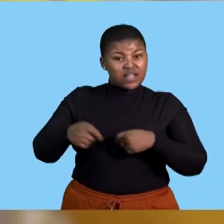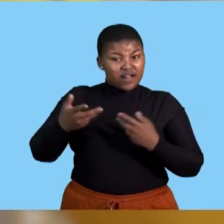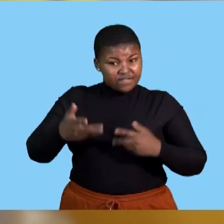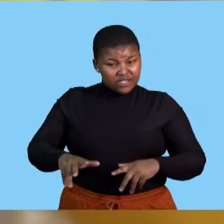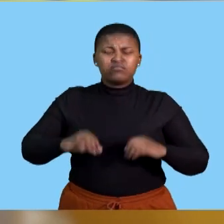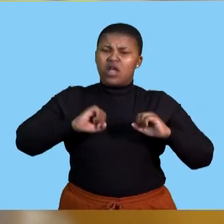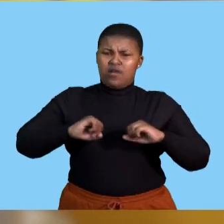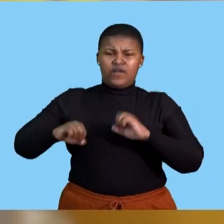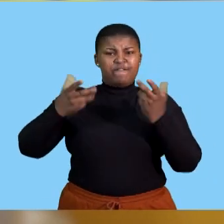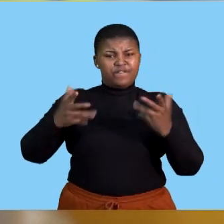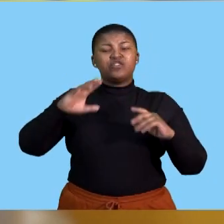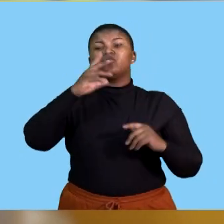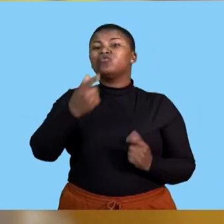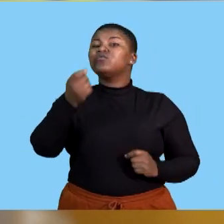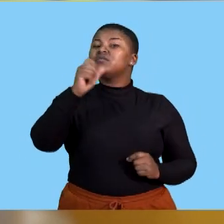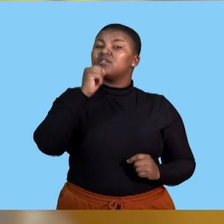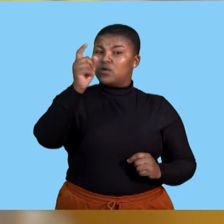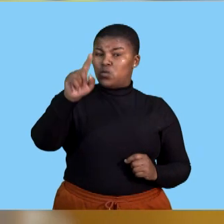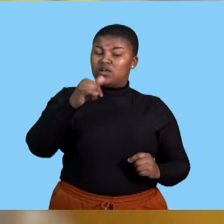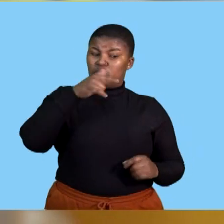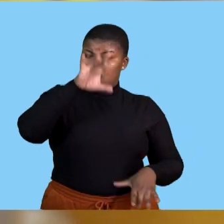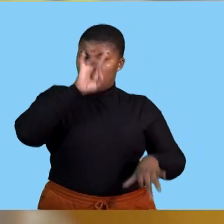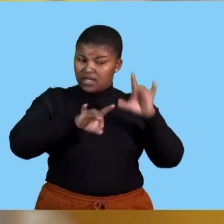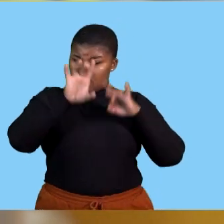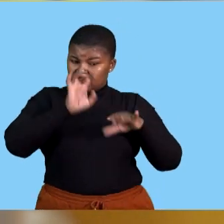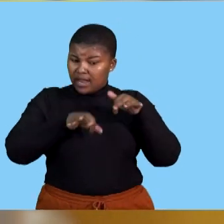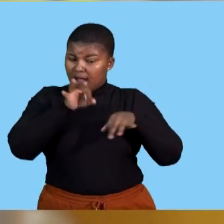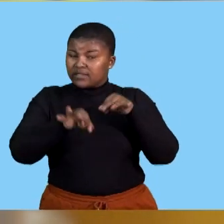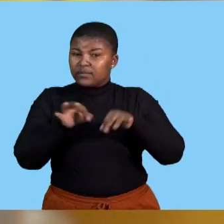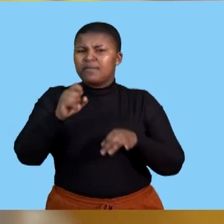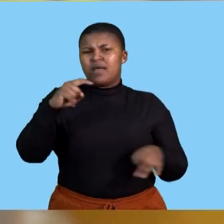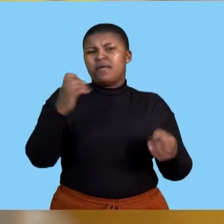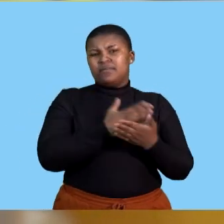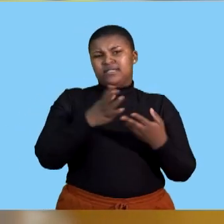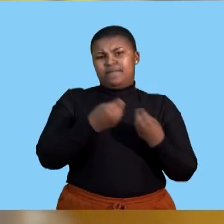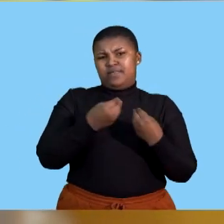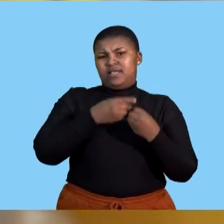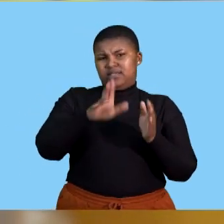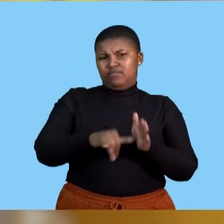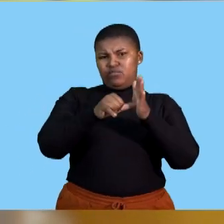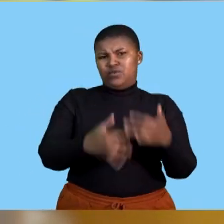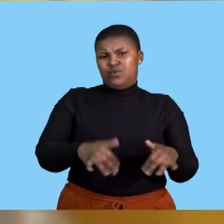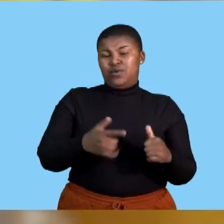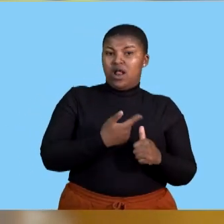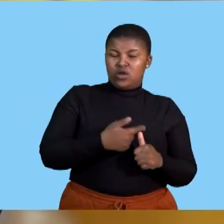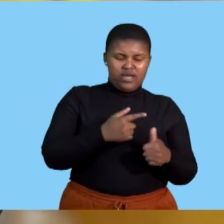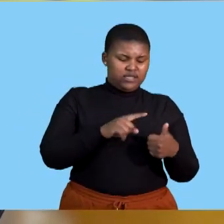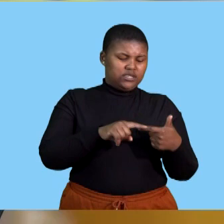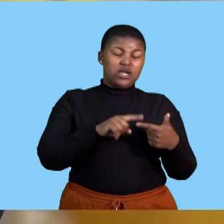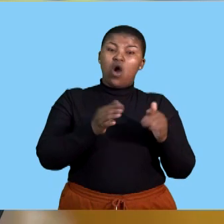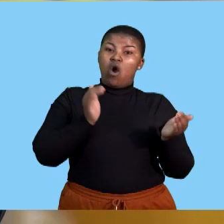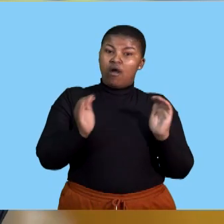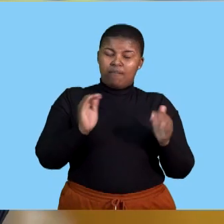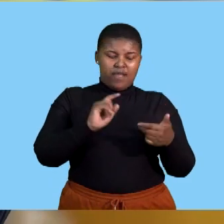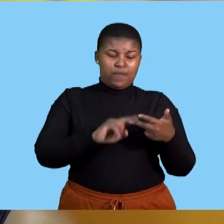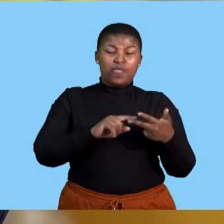sales. And we agreed that when we are doing our analysis and interpretation, there are things that are very important to